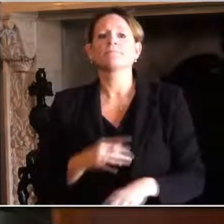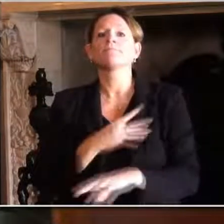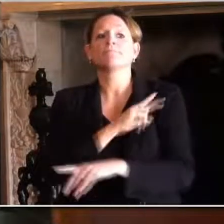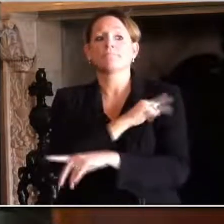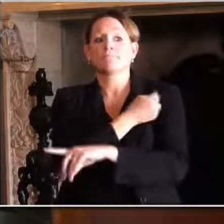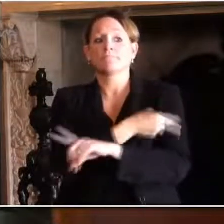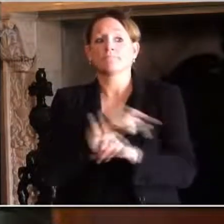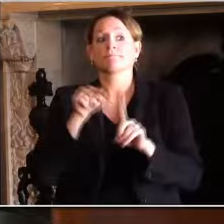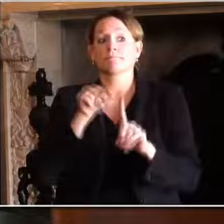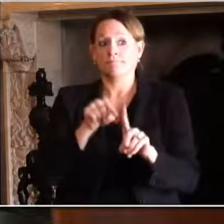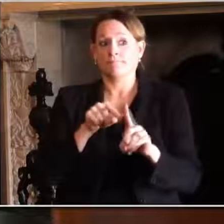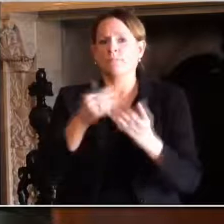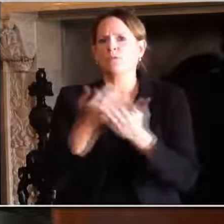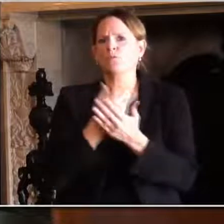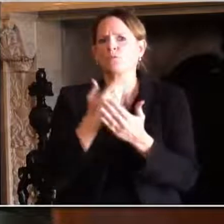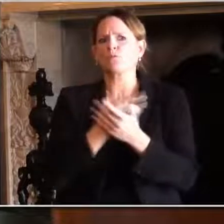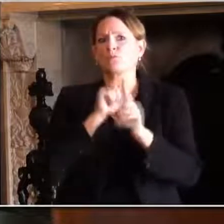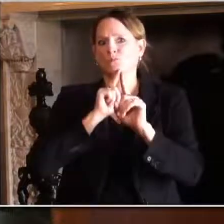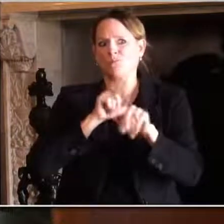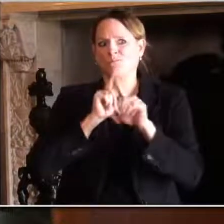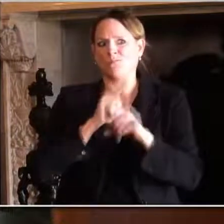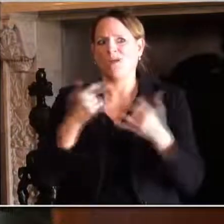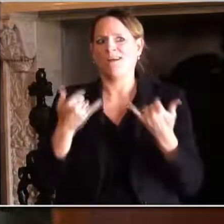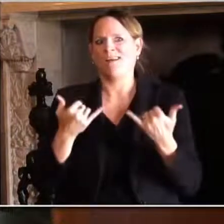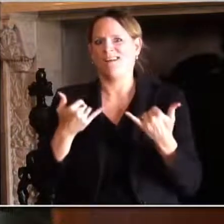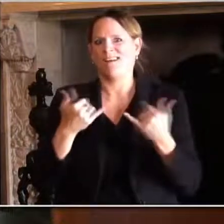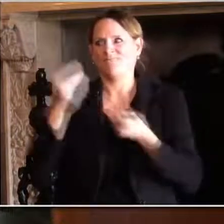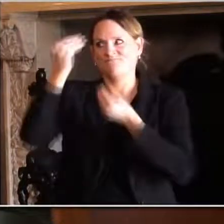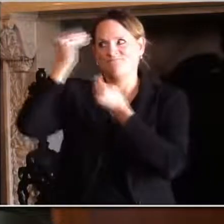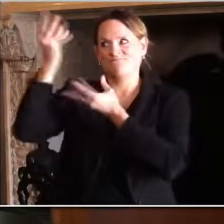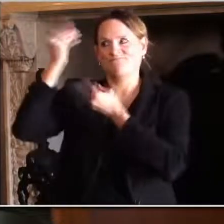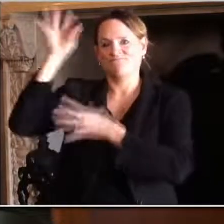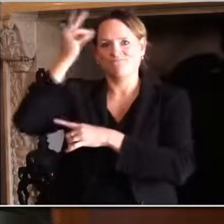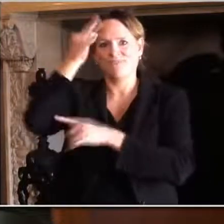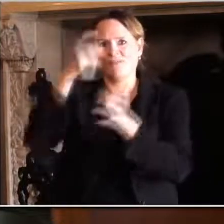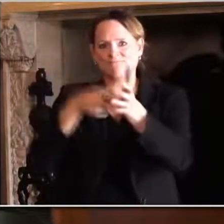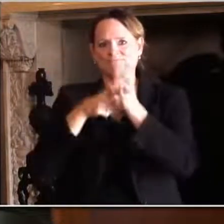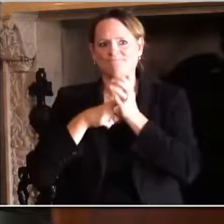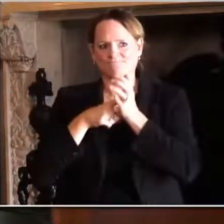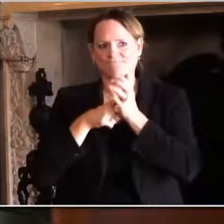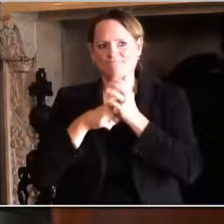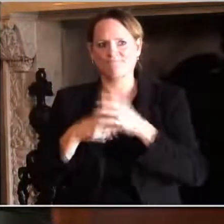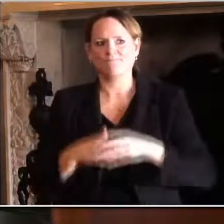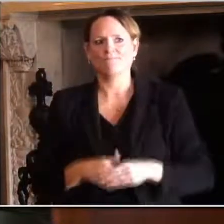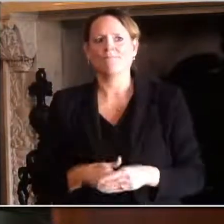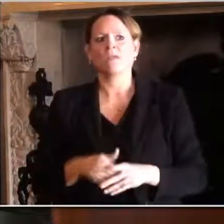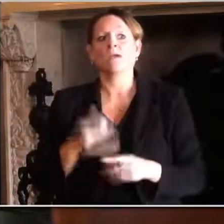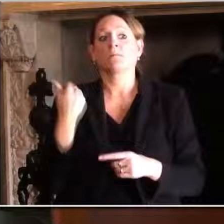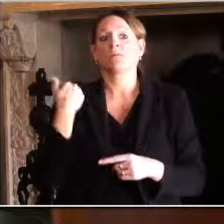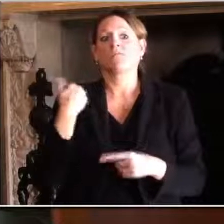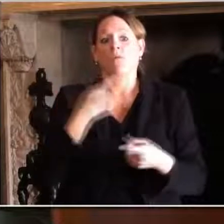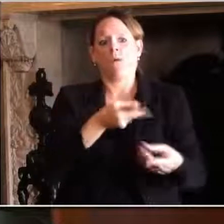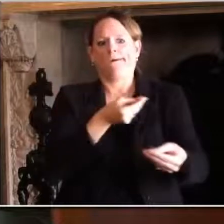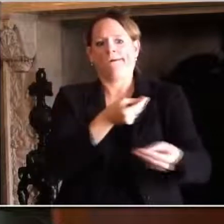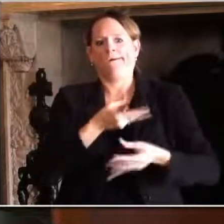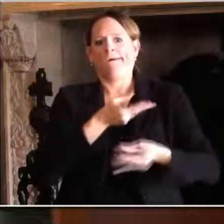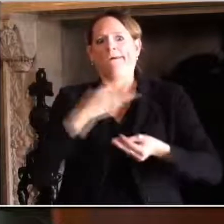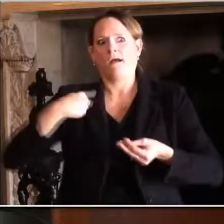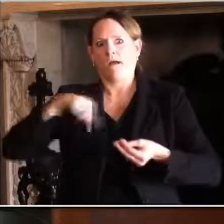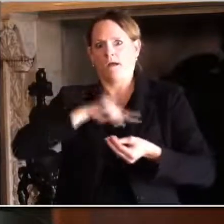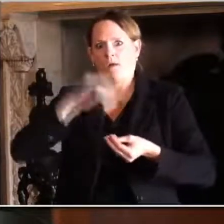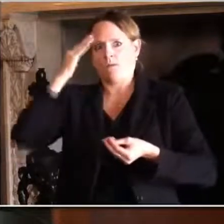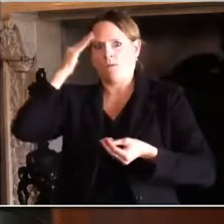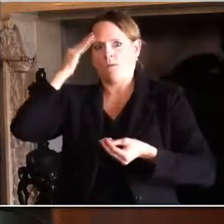requirements to the federal government, which required them to start reporting into the system, answering